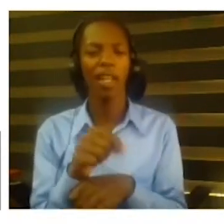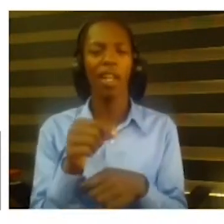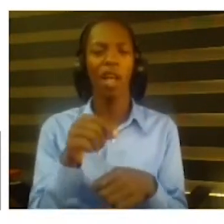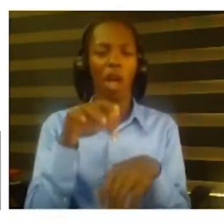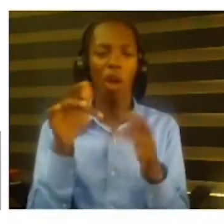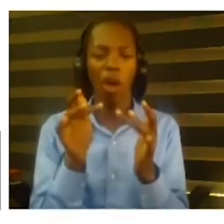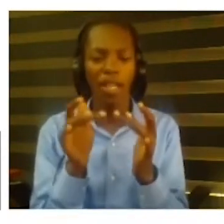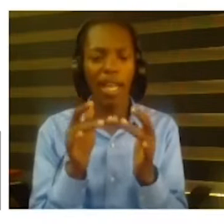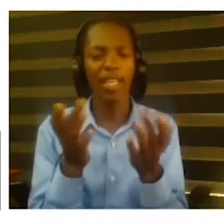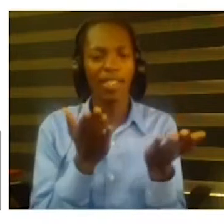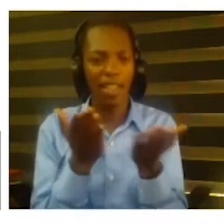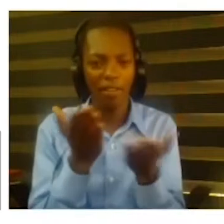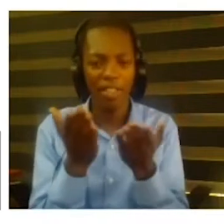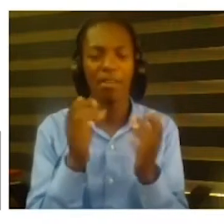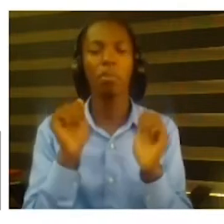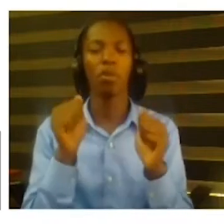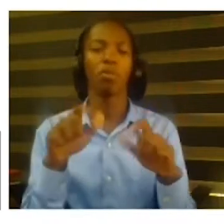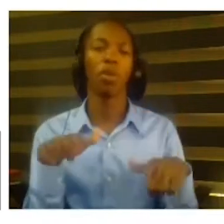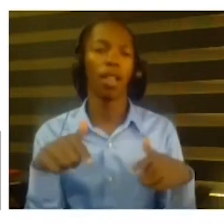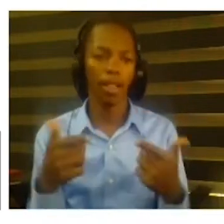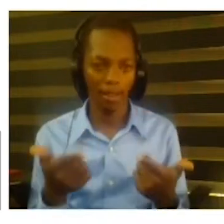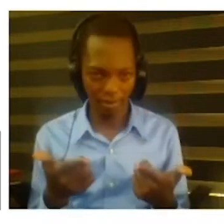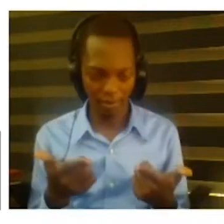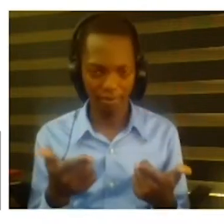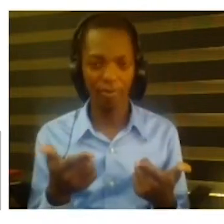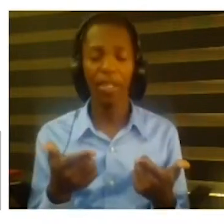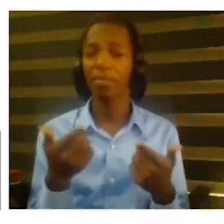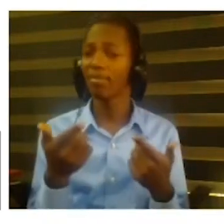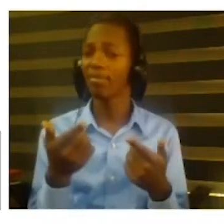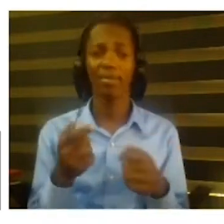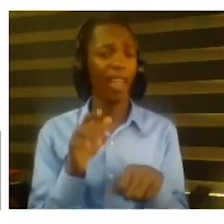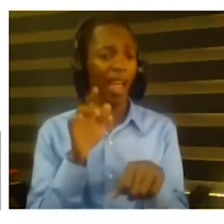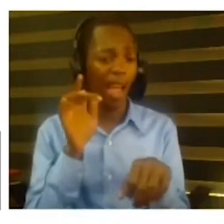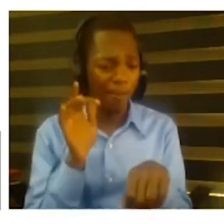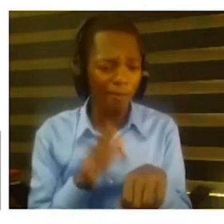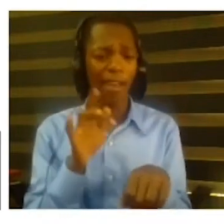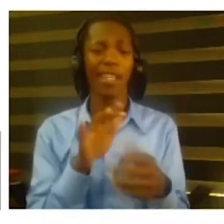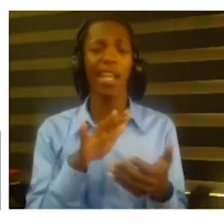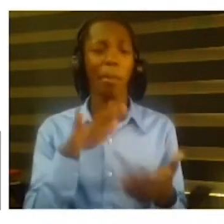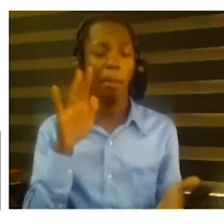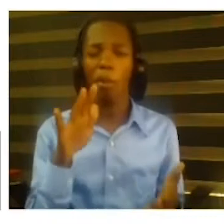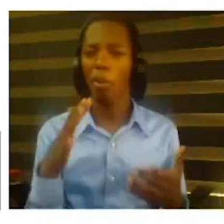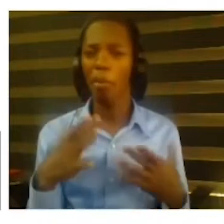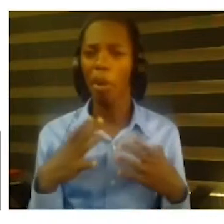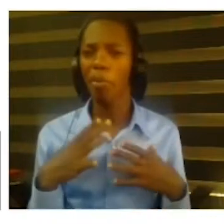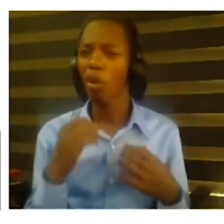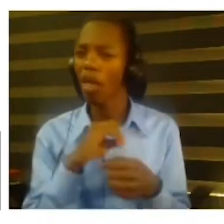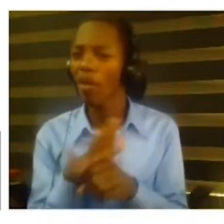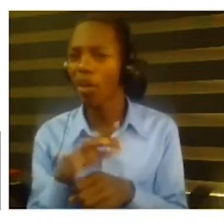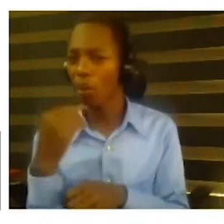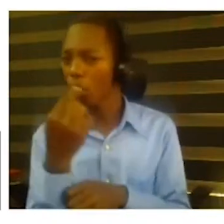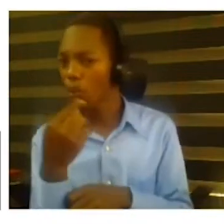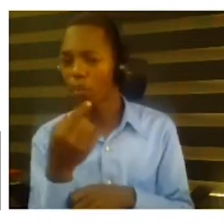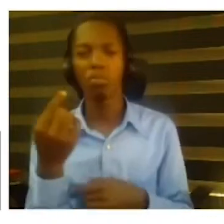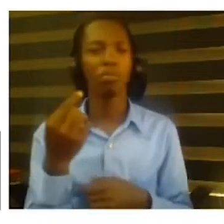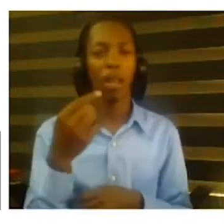to survive. Most affected by the pandemic have been vulnerable, blind, and